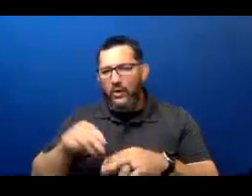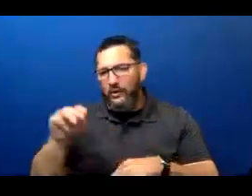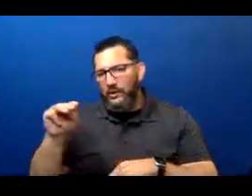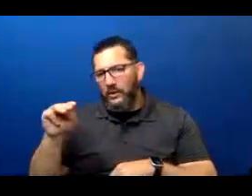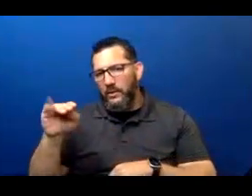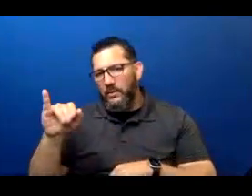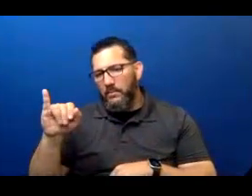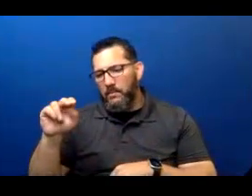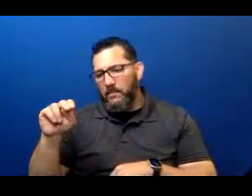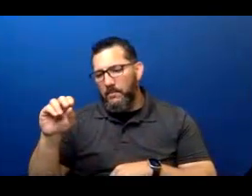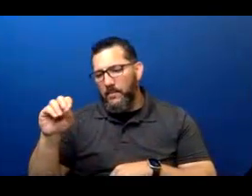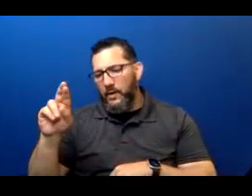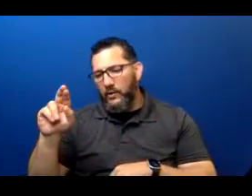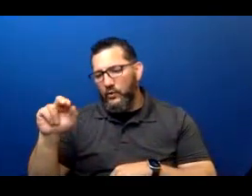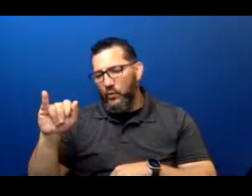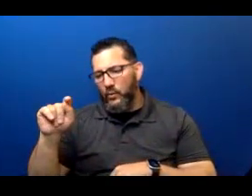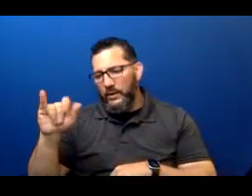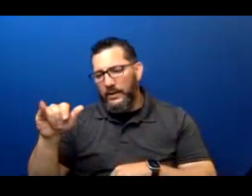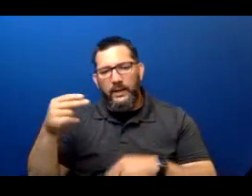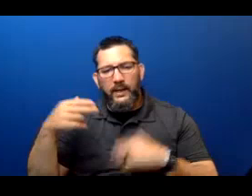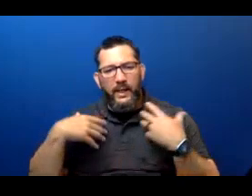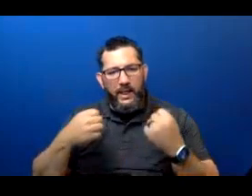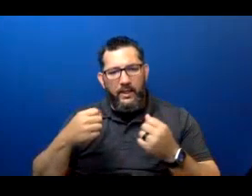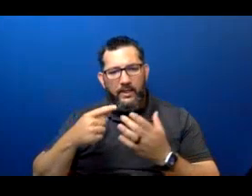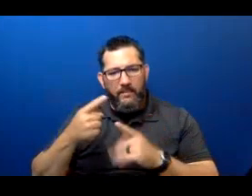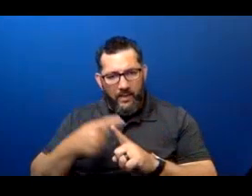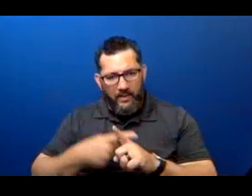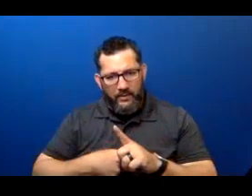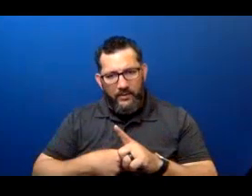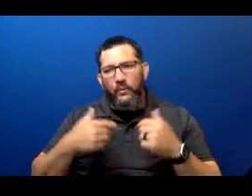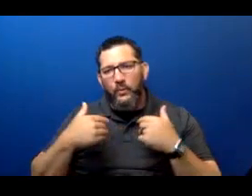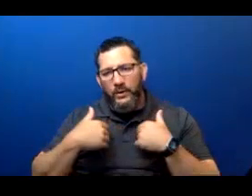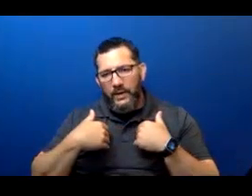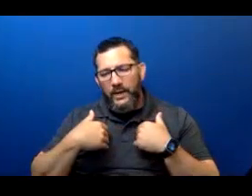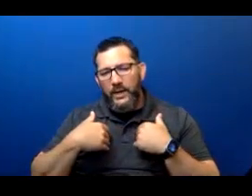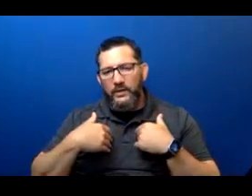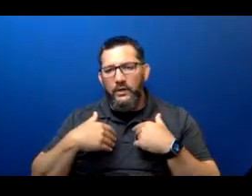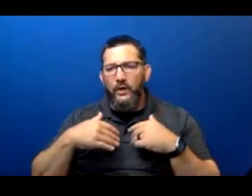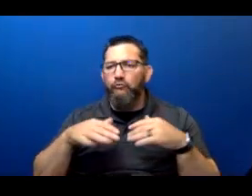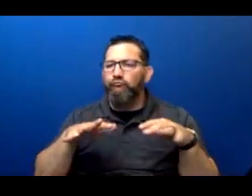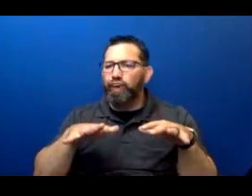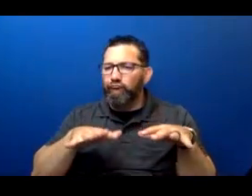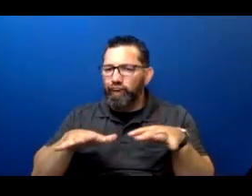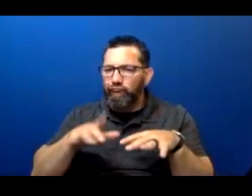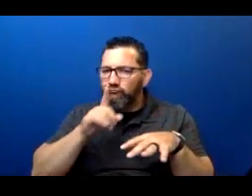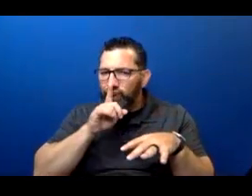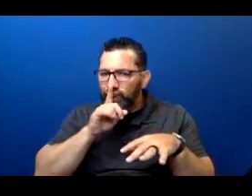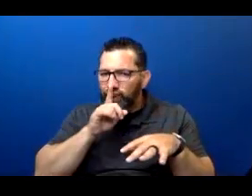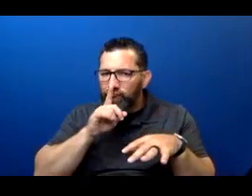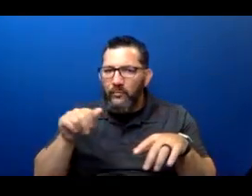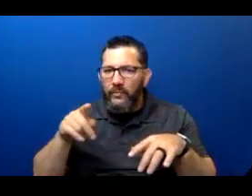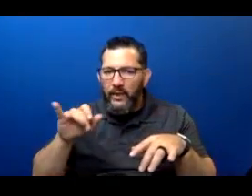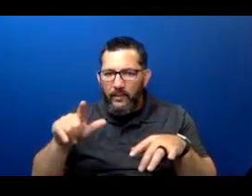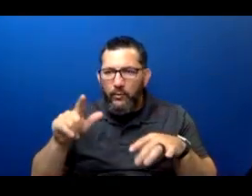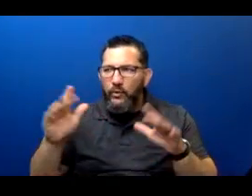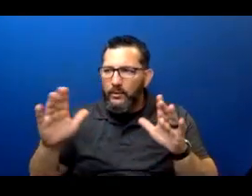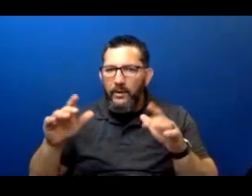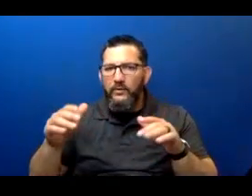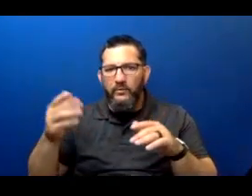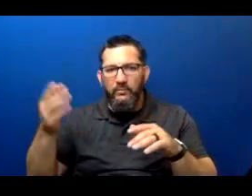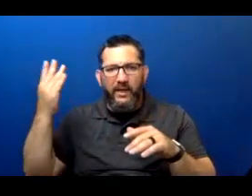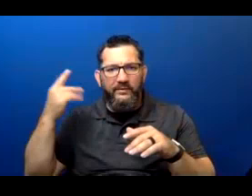Month. We had a very kind of lower key April this year.